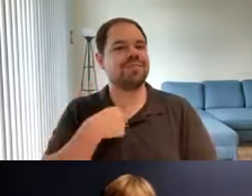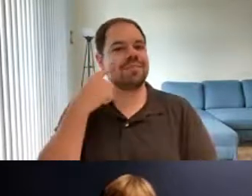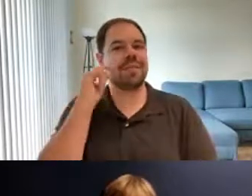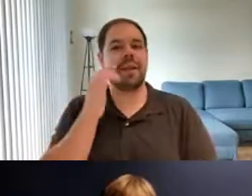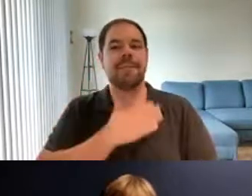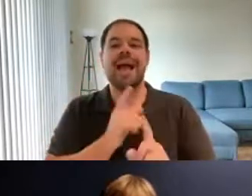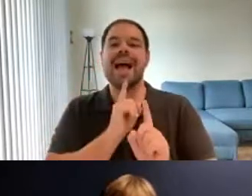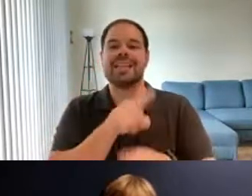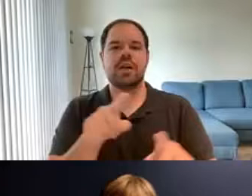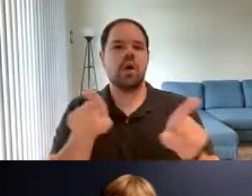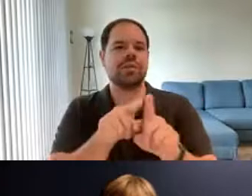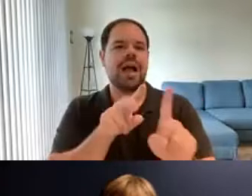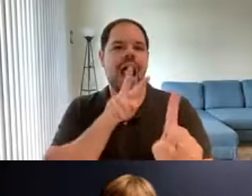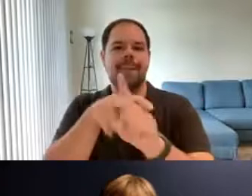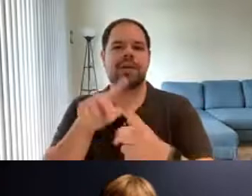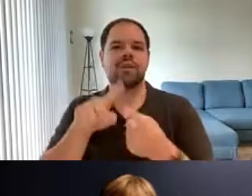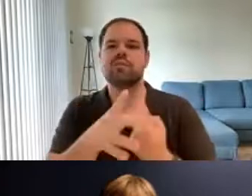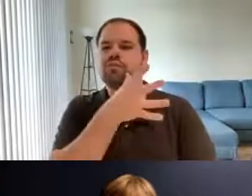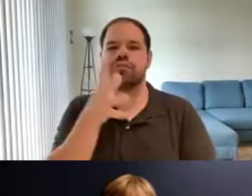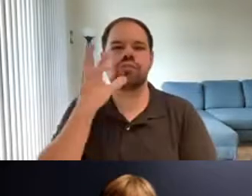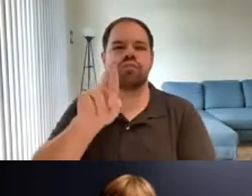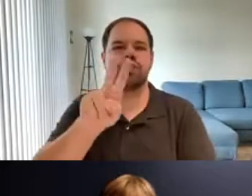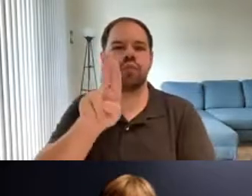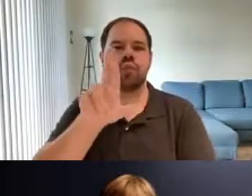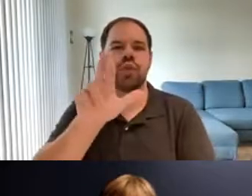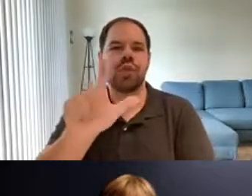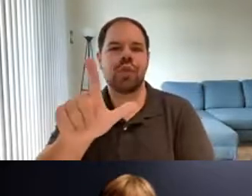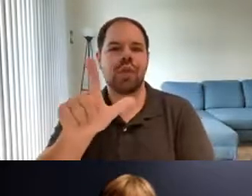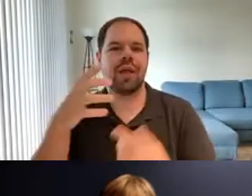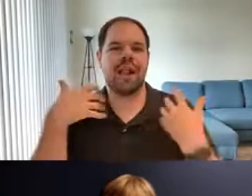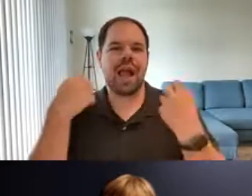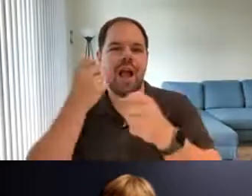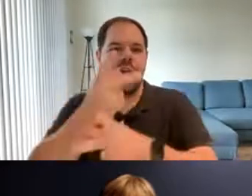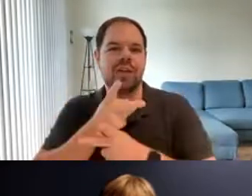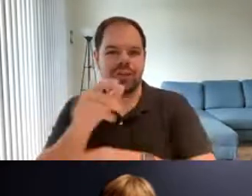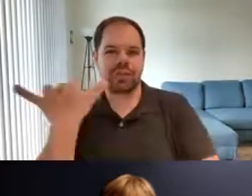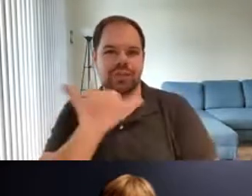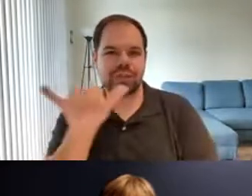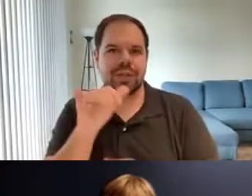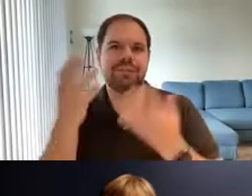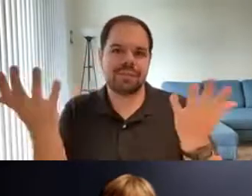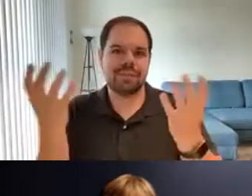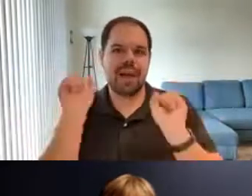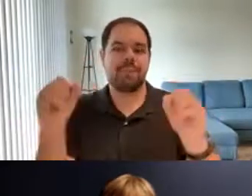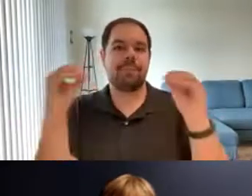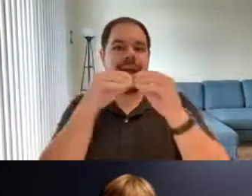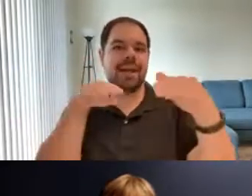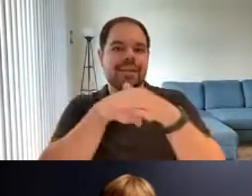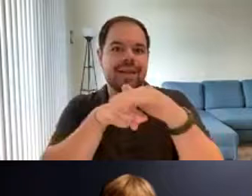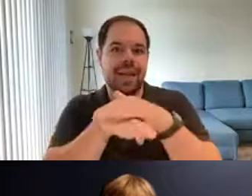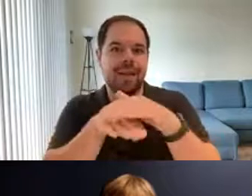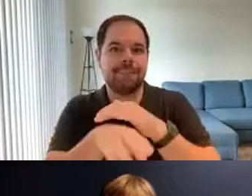Sure, that's a fantastic question. My answer is also going to apply to rural areas and rural healthcare as